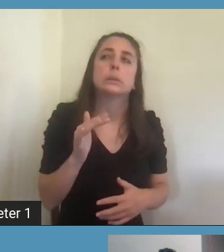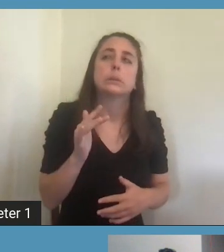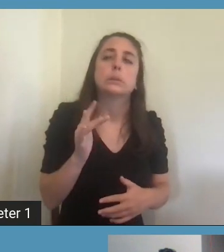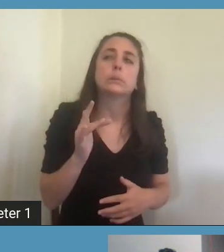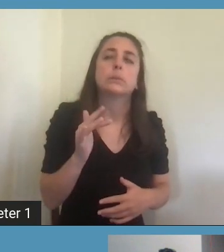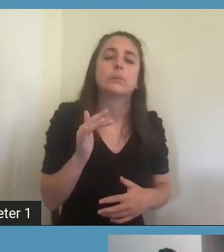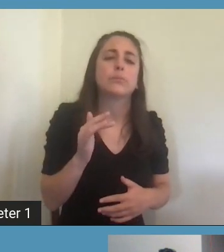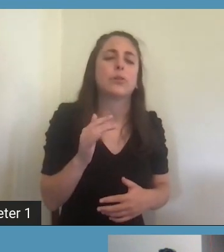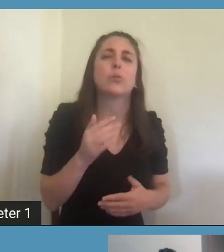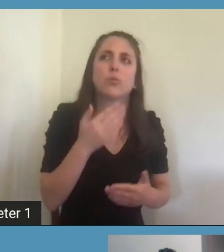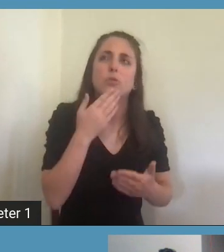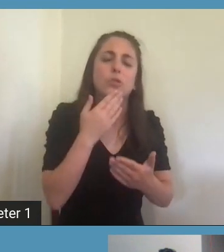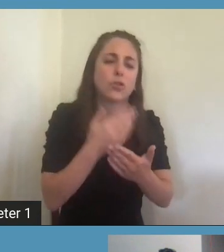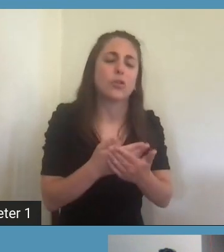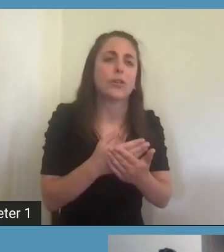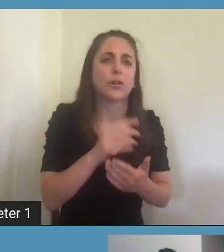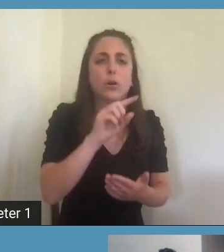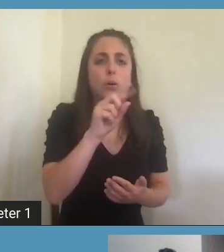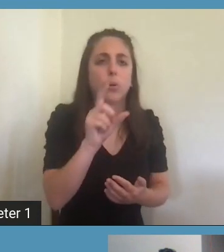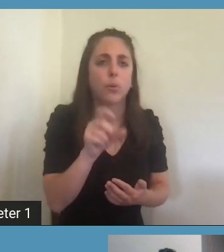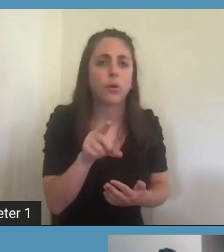That's a really good question.